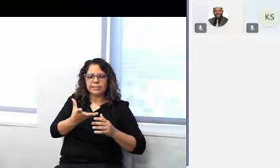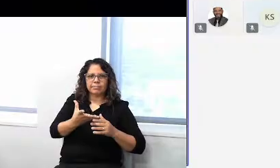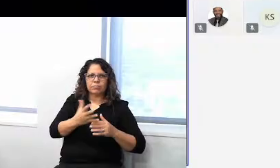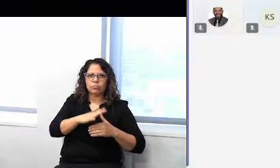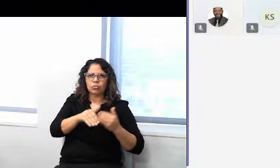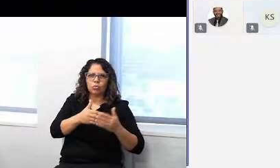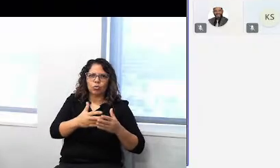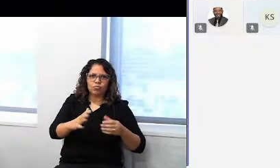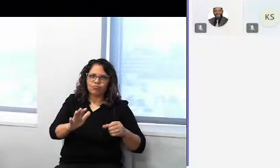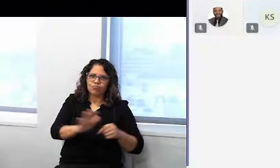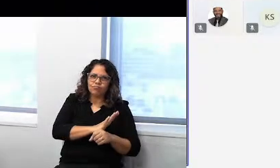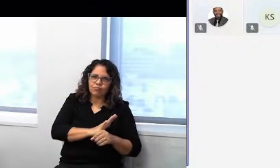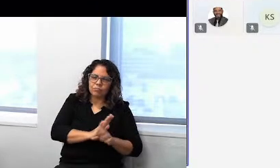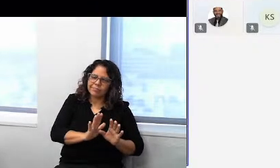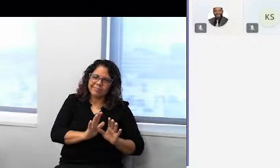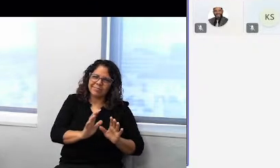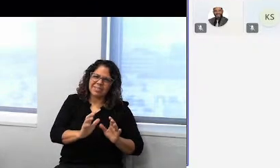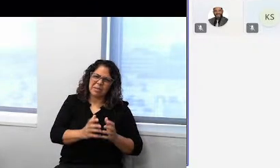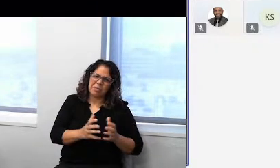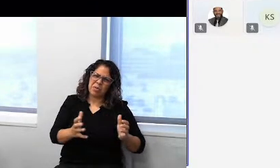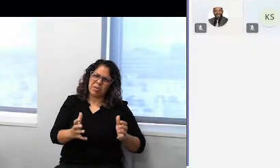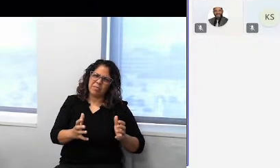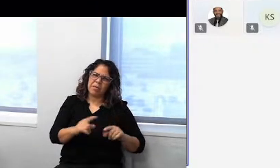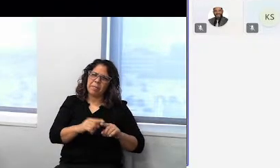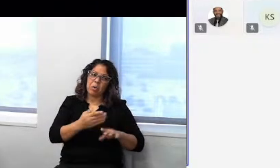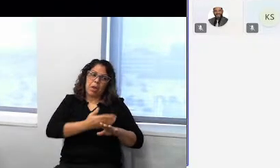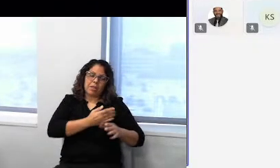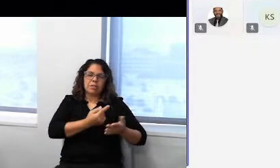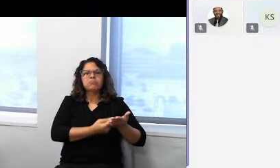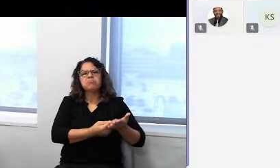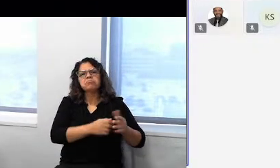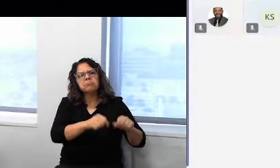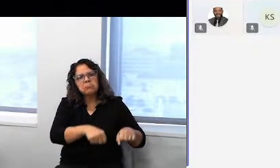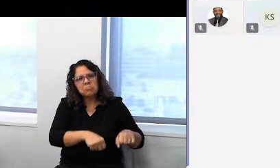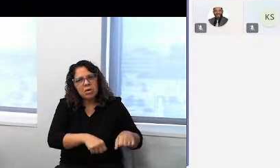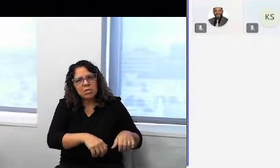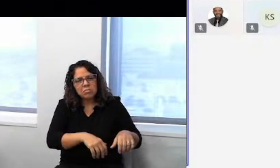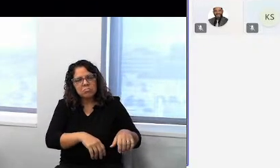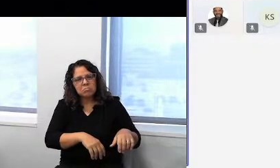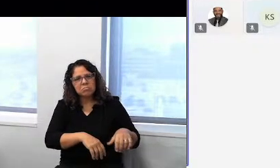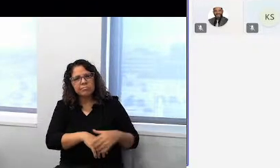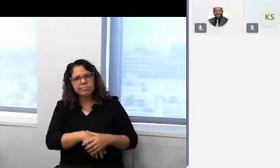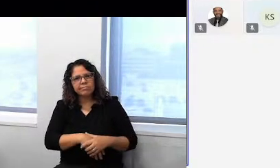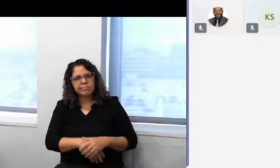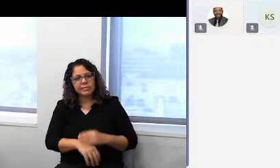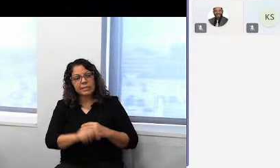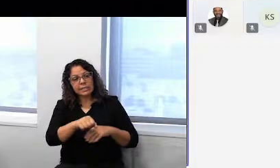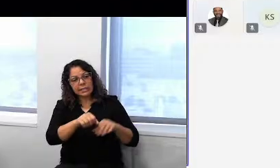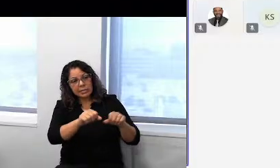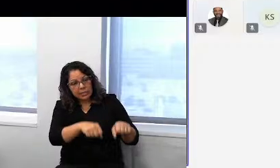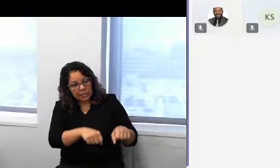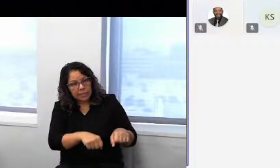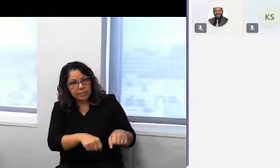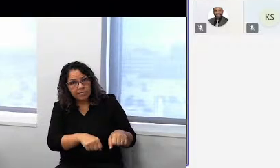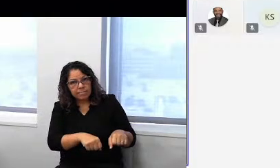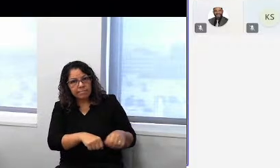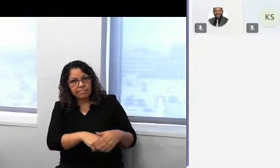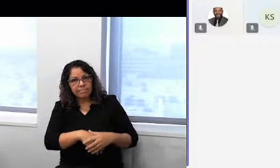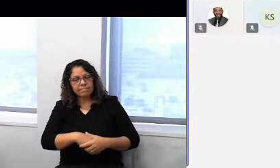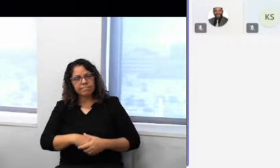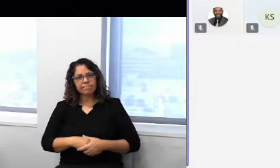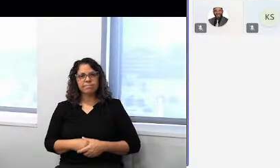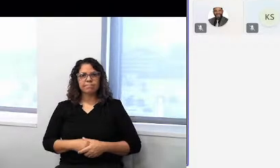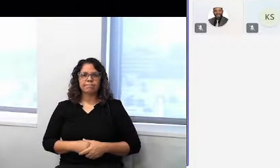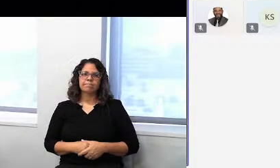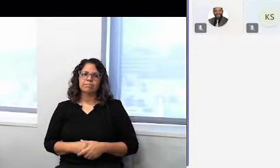right? Knowing the facts associated with it, could it? Yes. That answer your question, could have, yes. I have Apple applications, and with that is the case, yes, I have